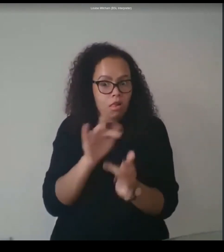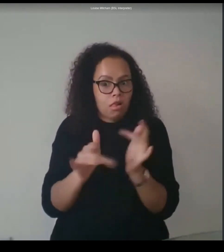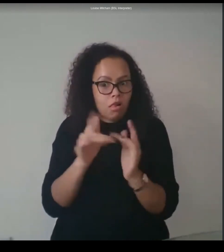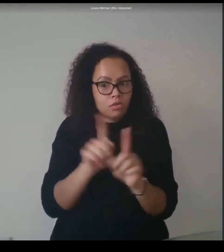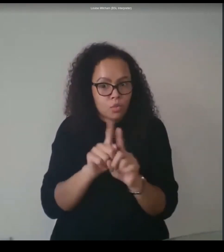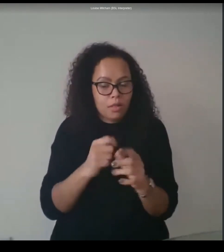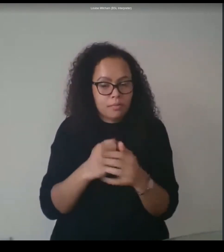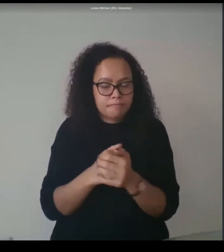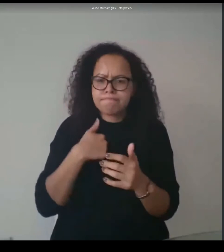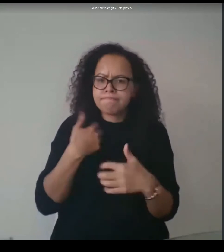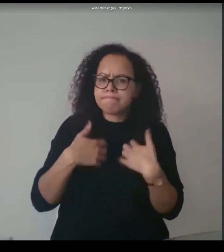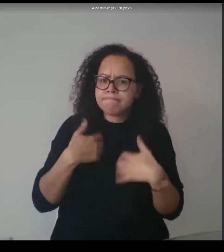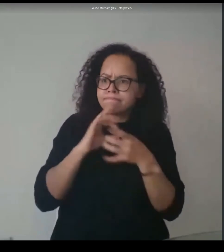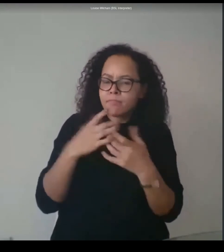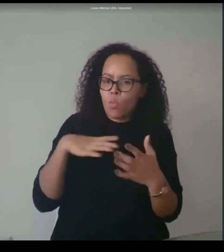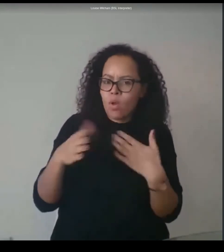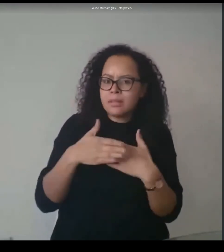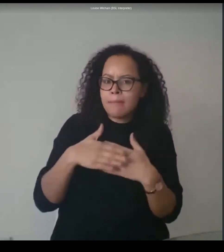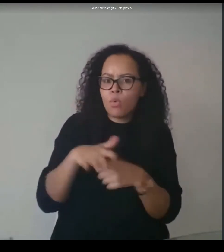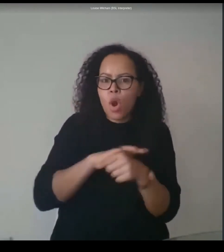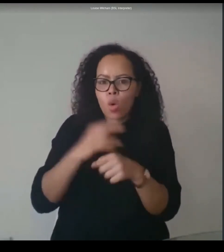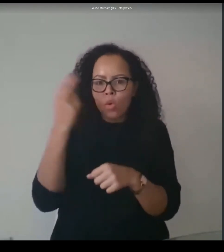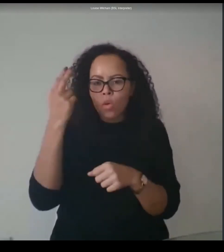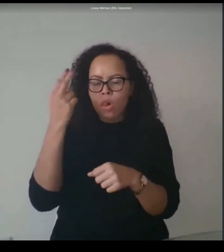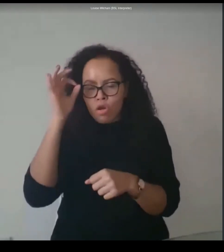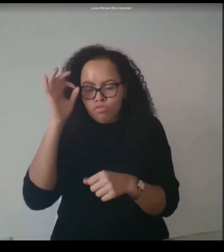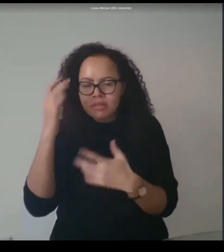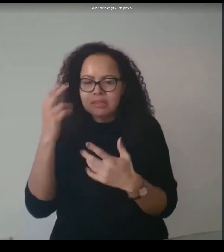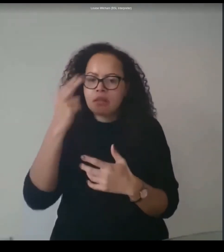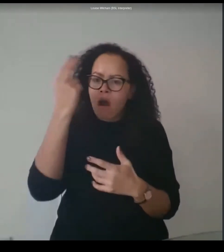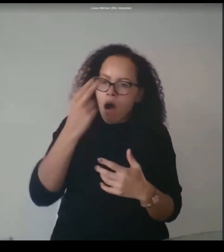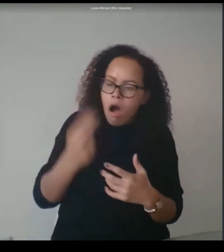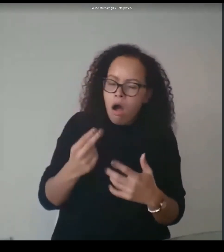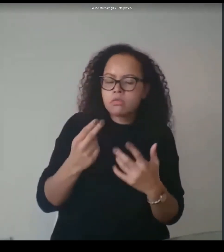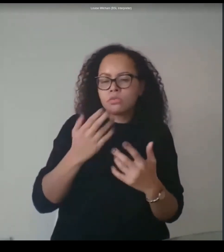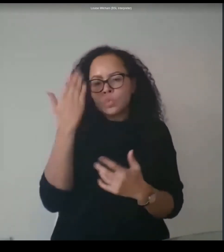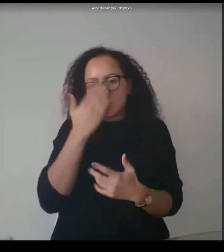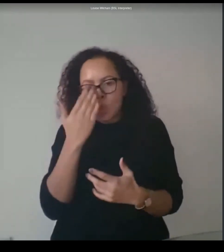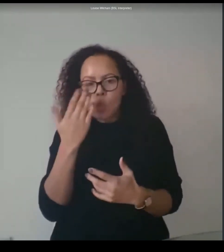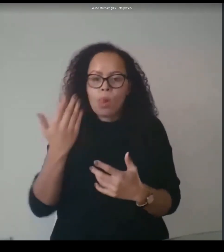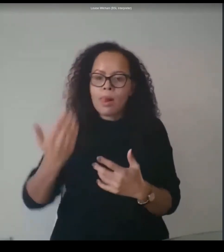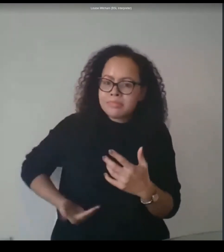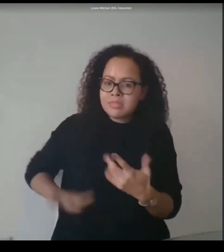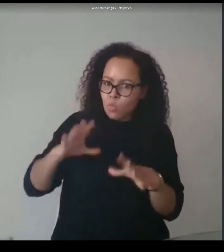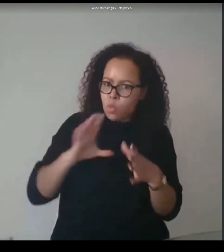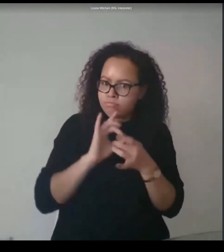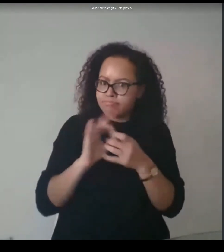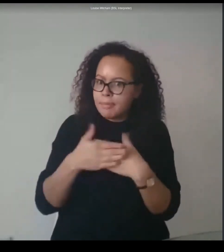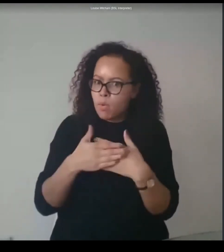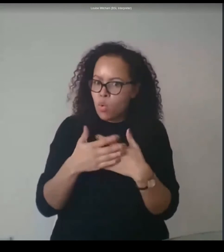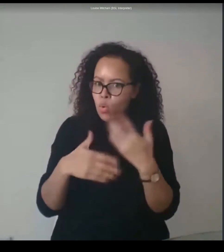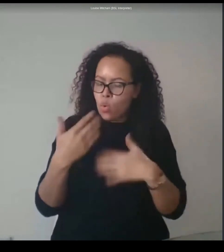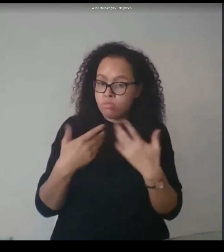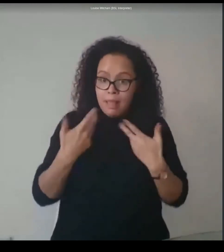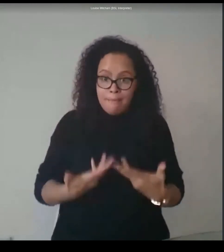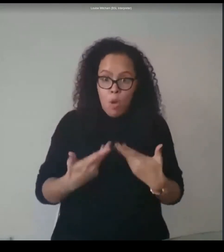looking to work with more local authorities, arts organizations, schools, local businesses as well. So I'm actually right now I'm in